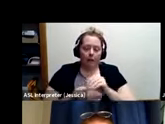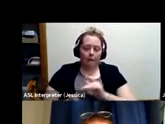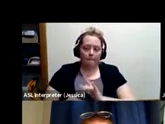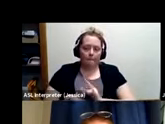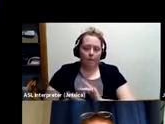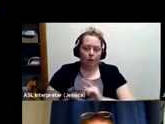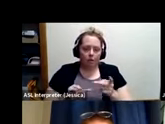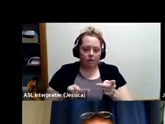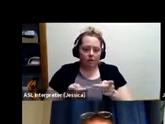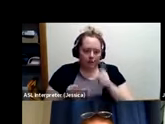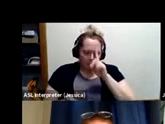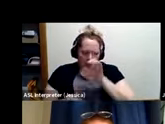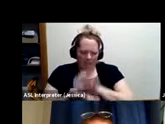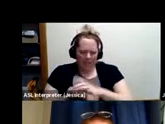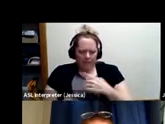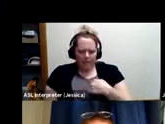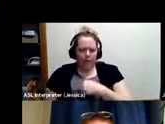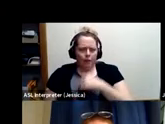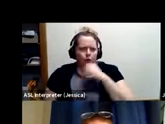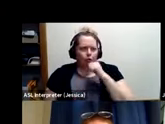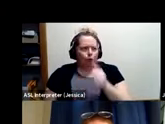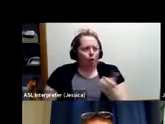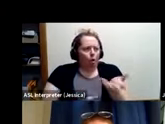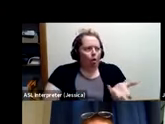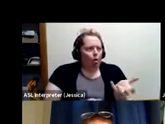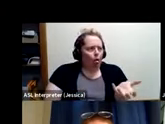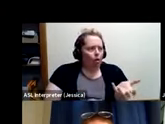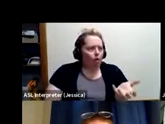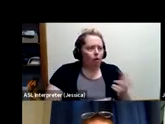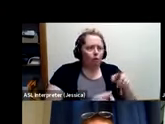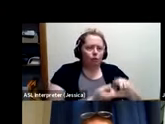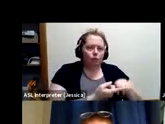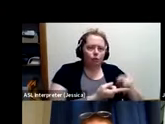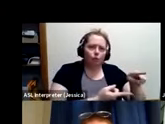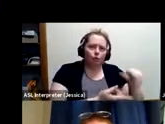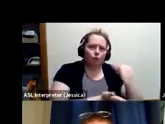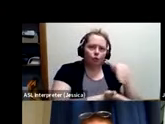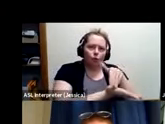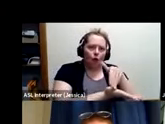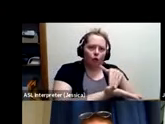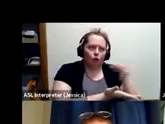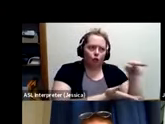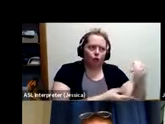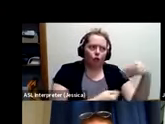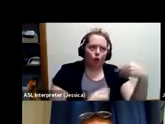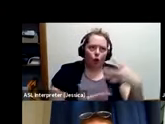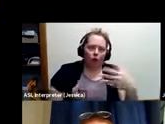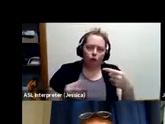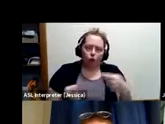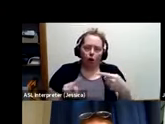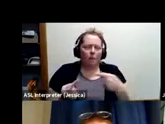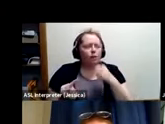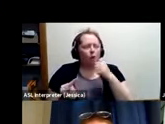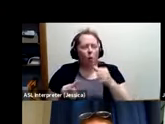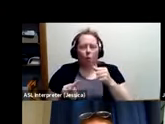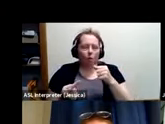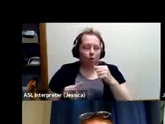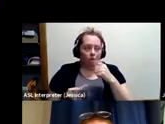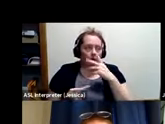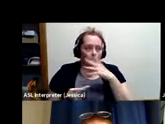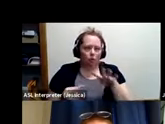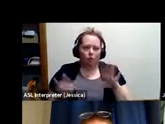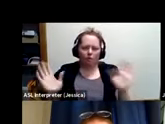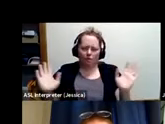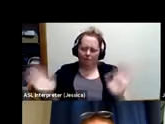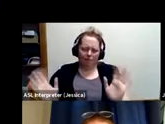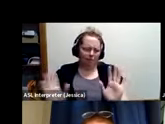coddle the doctor that is causing the harm. Do not ignore it. Actually address the issue